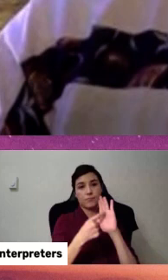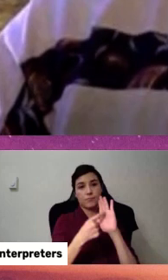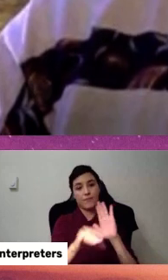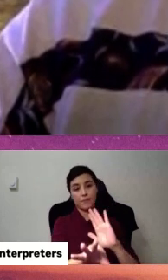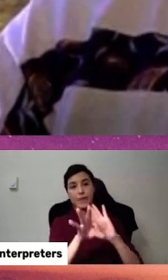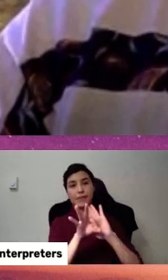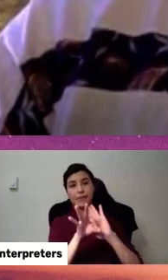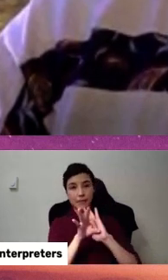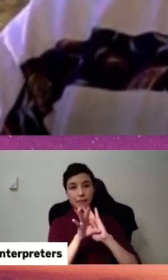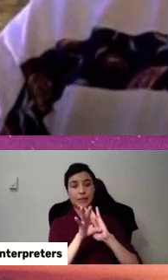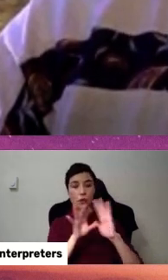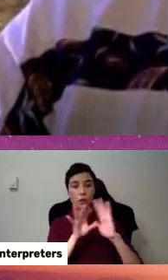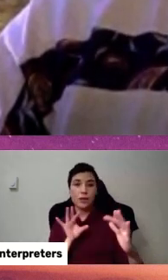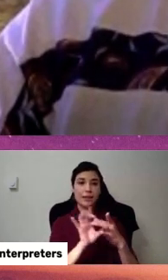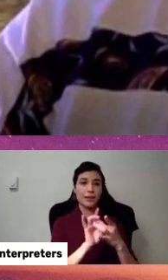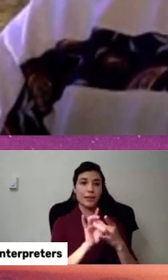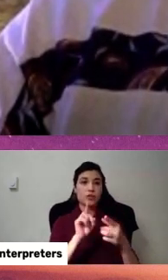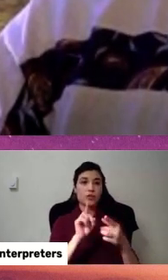modalities.